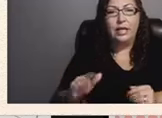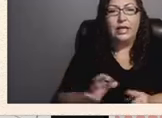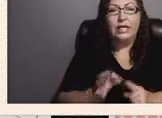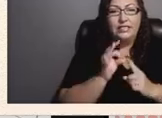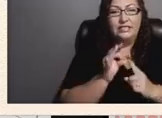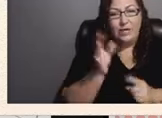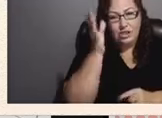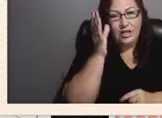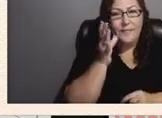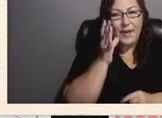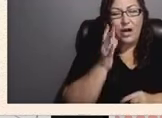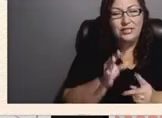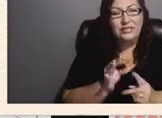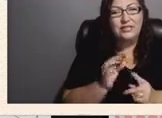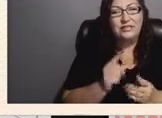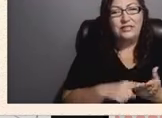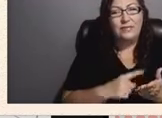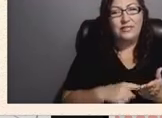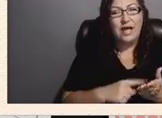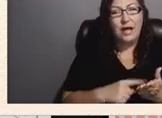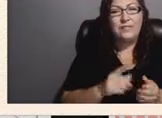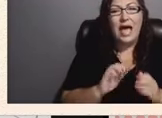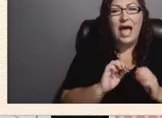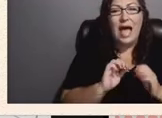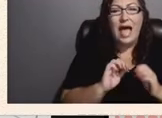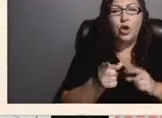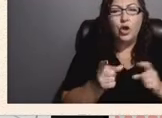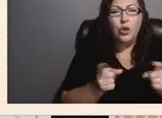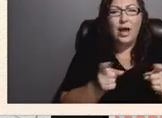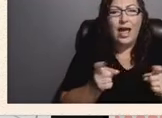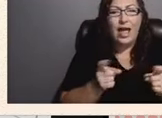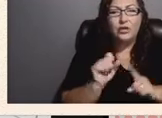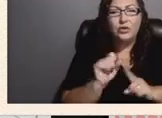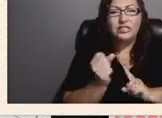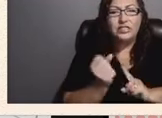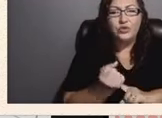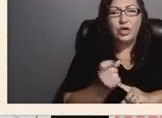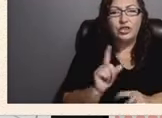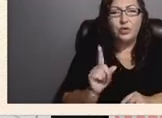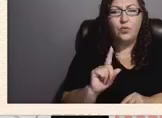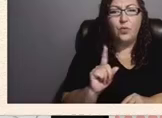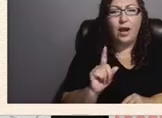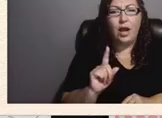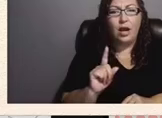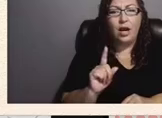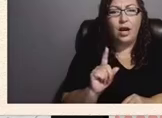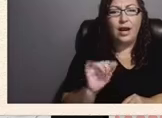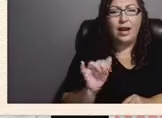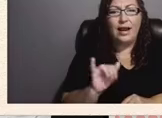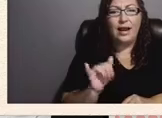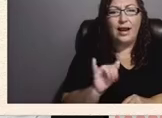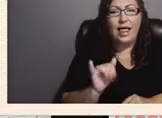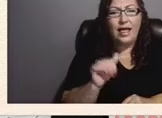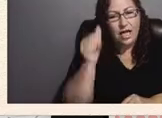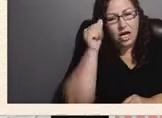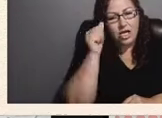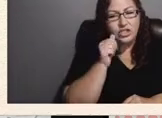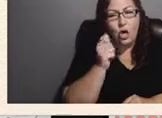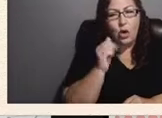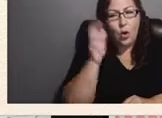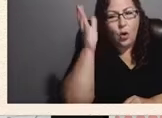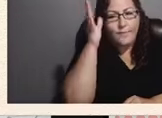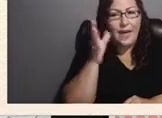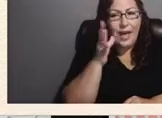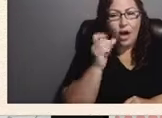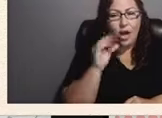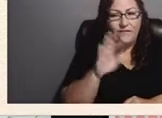parents sometimes. How do you handle a situation where like an adult or a parent of a